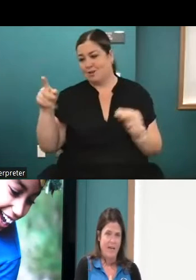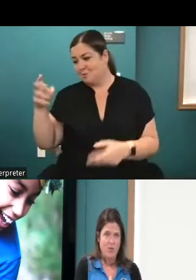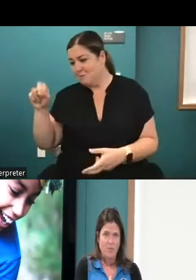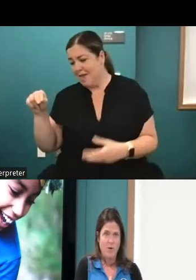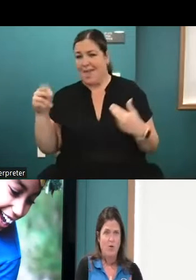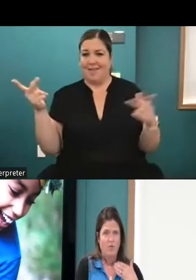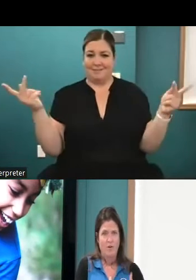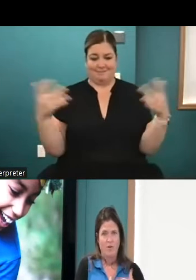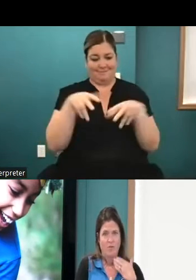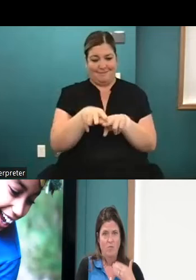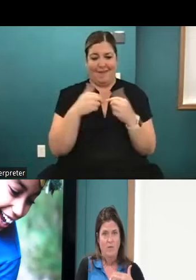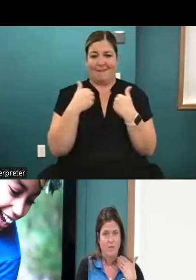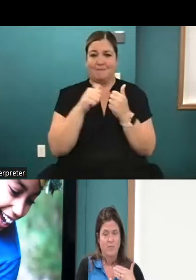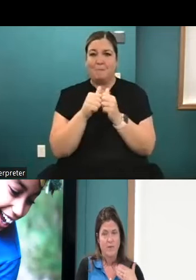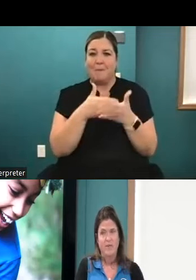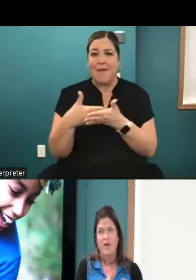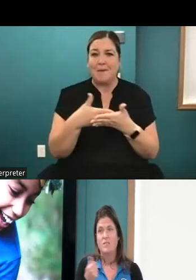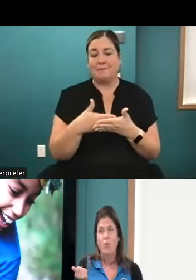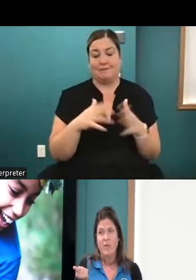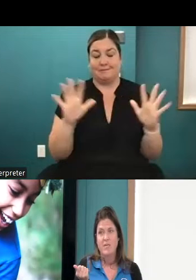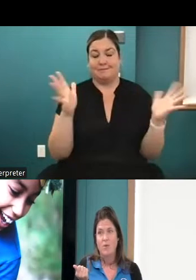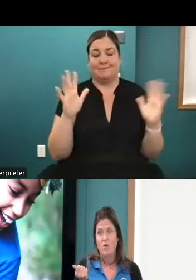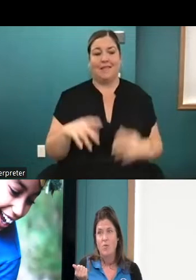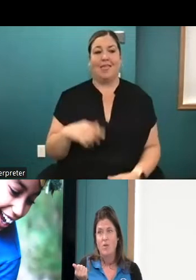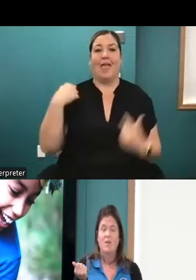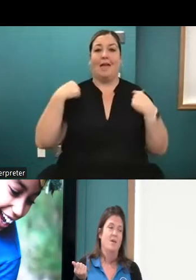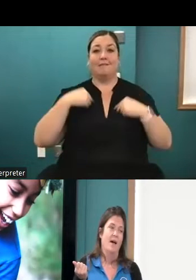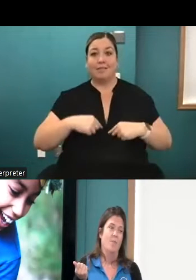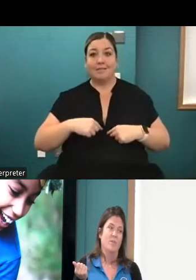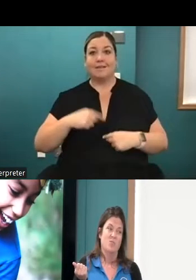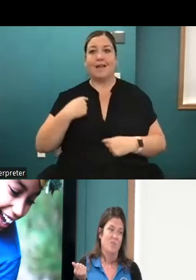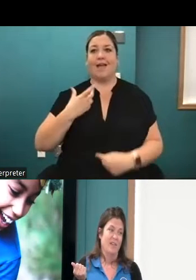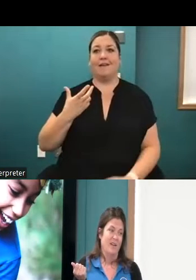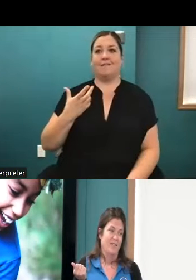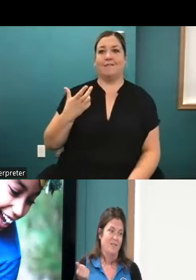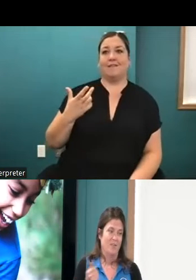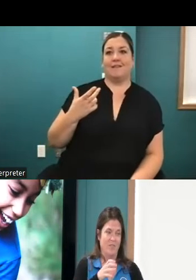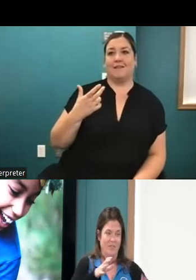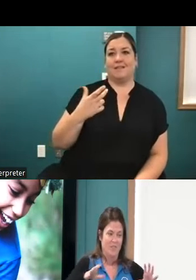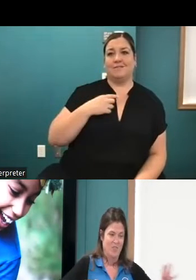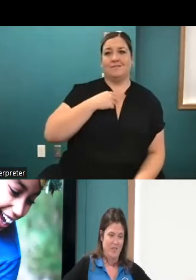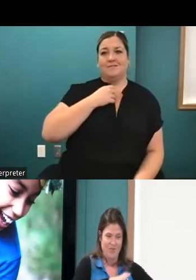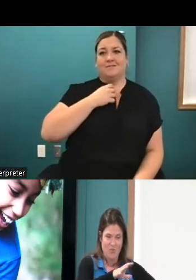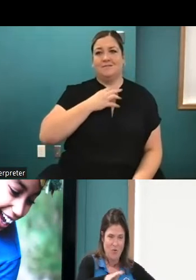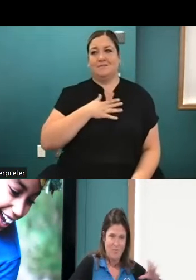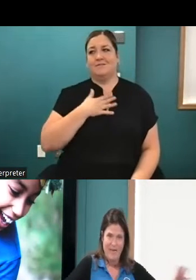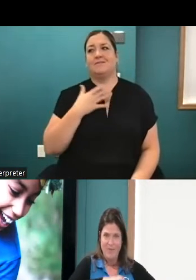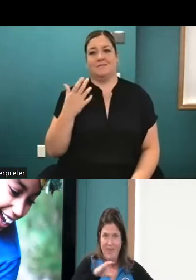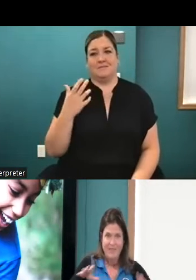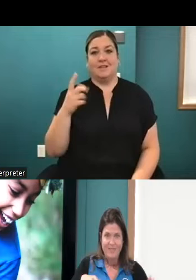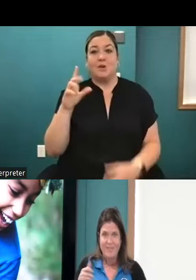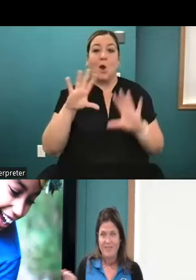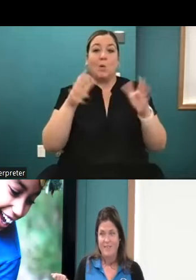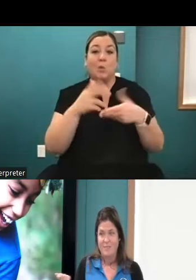the lanyard mode for when there's a speaker. It has pointing mode, which is really nice if you're doing group type